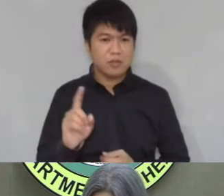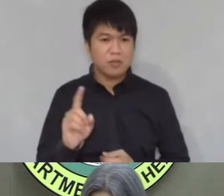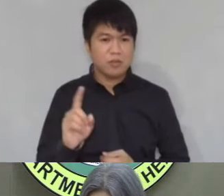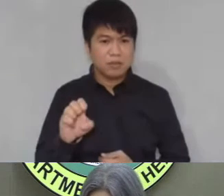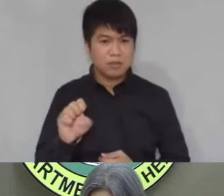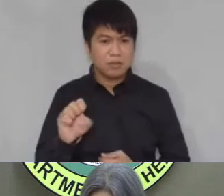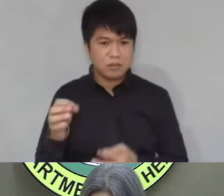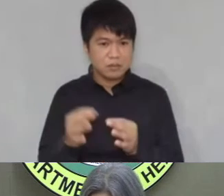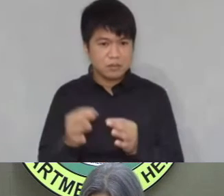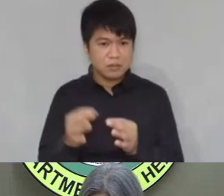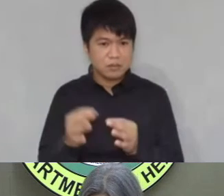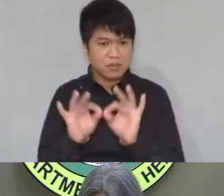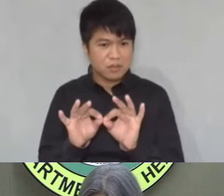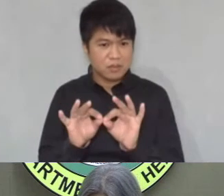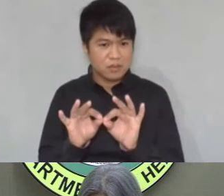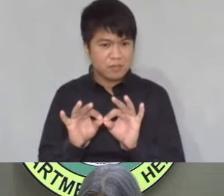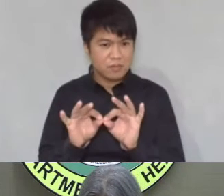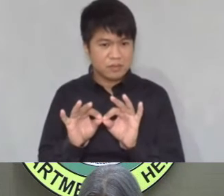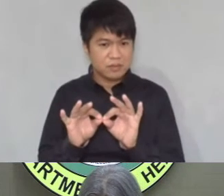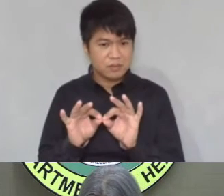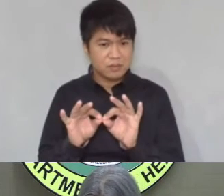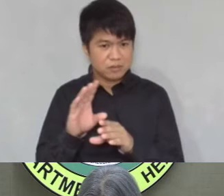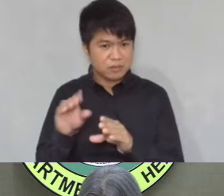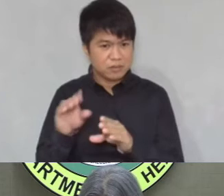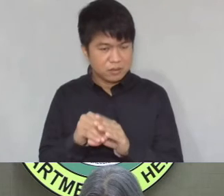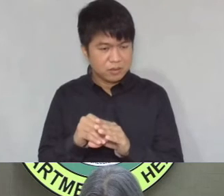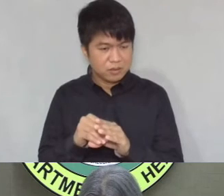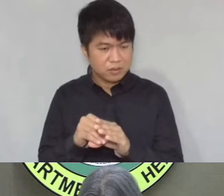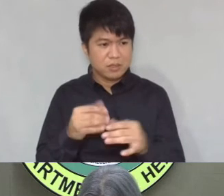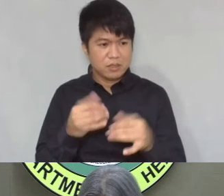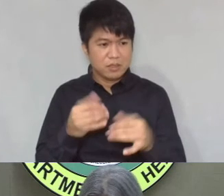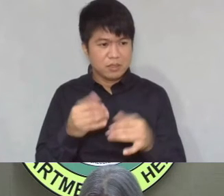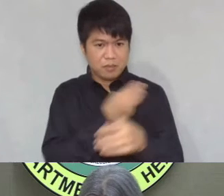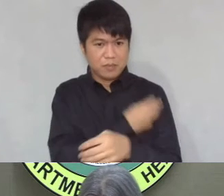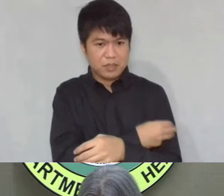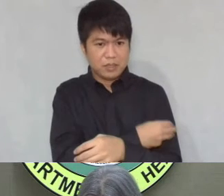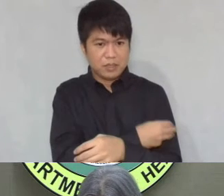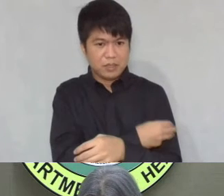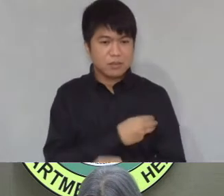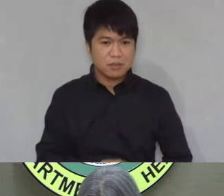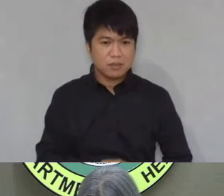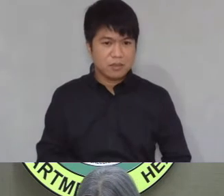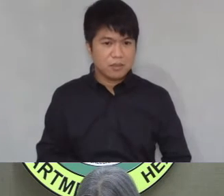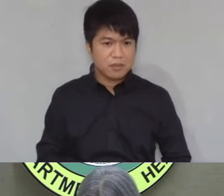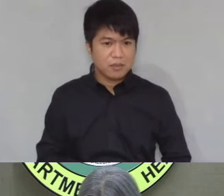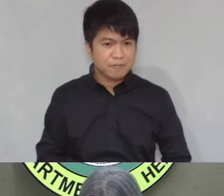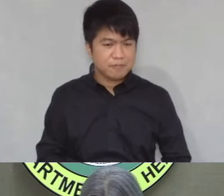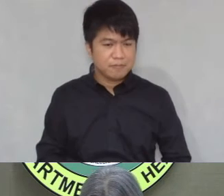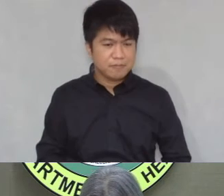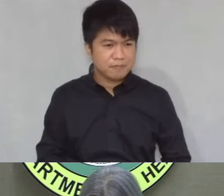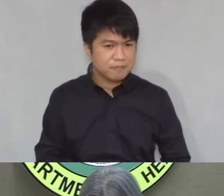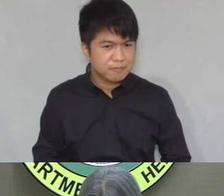dovetail what are the cases that are essential to be learned by the internal medicine resident, for example, and then how does that